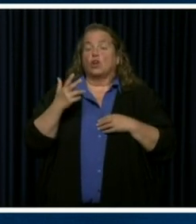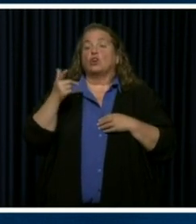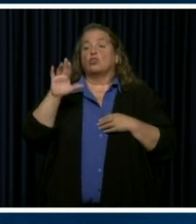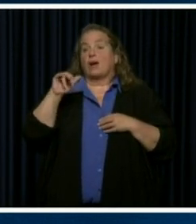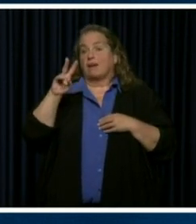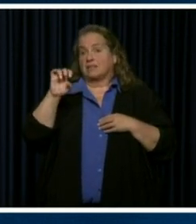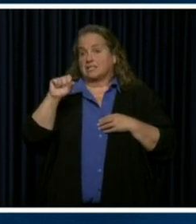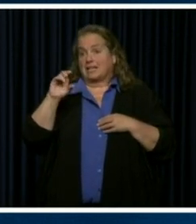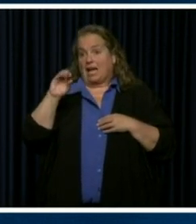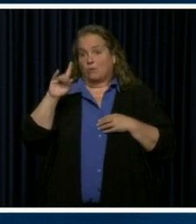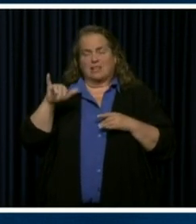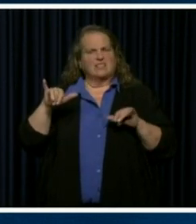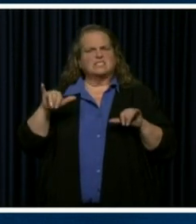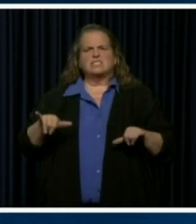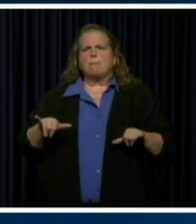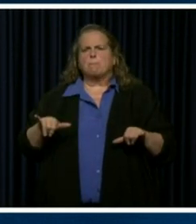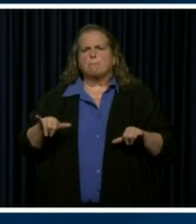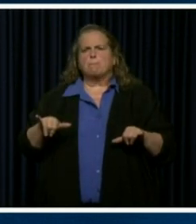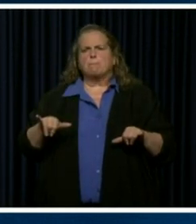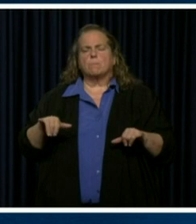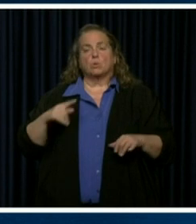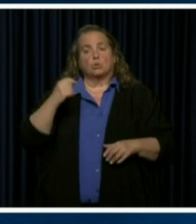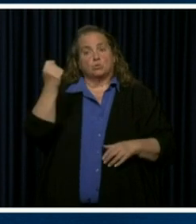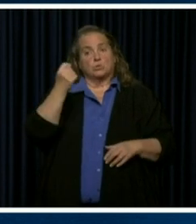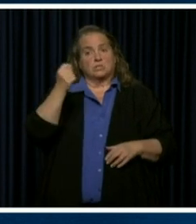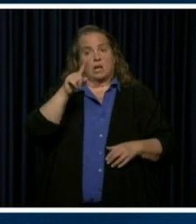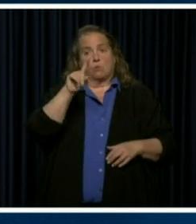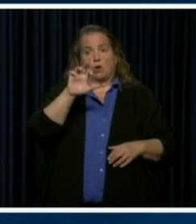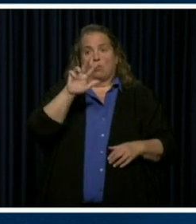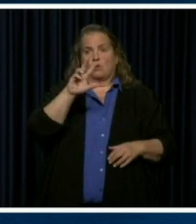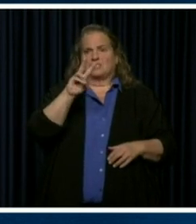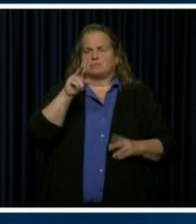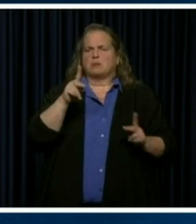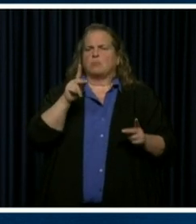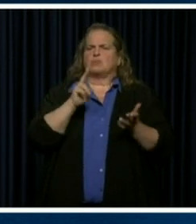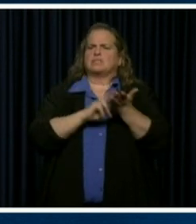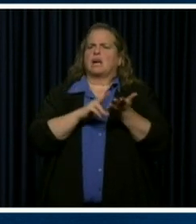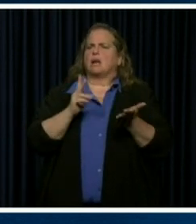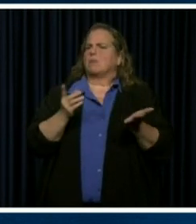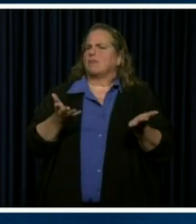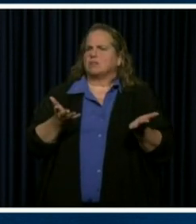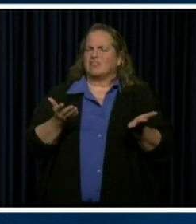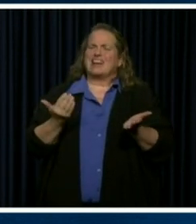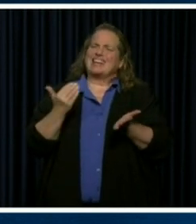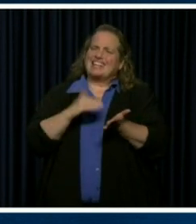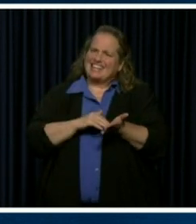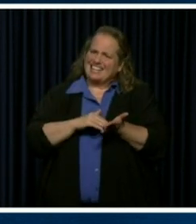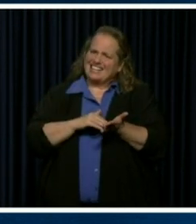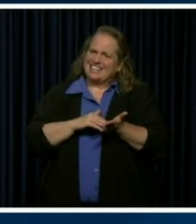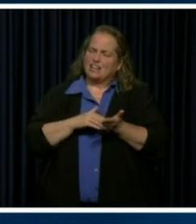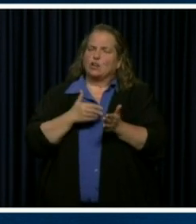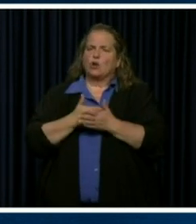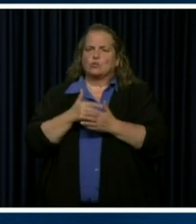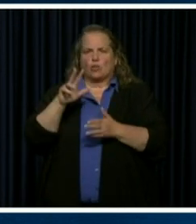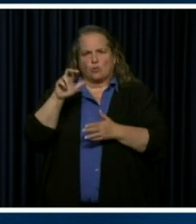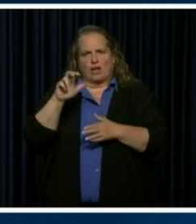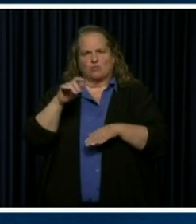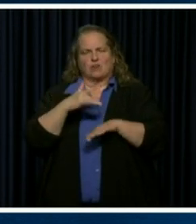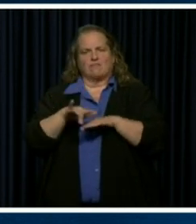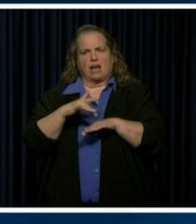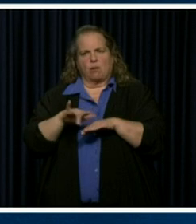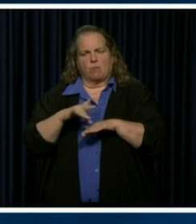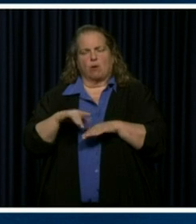County the same. Graves County on Tuesday, only 136 people signed up. Again, close to 300 spots